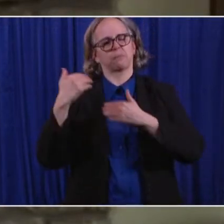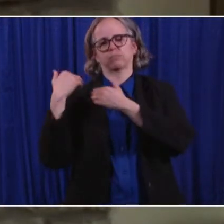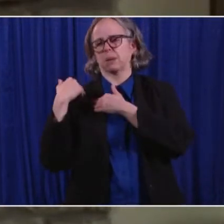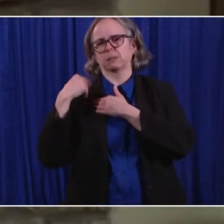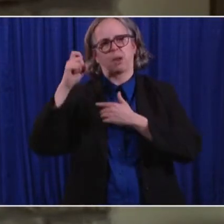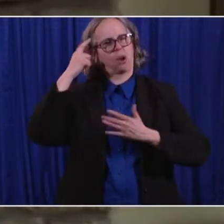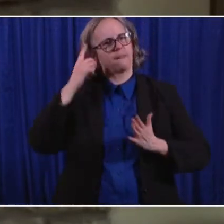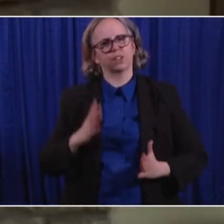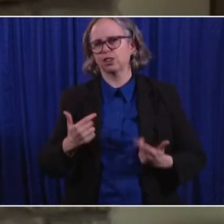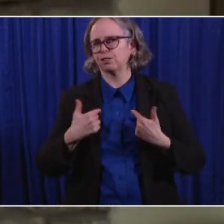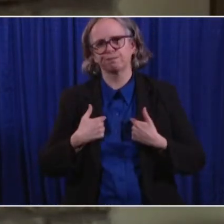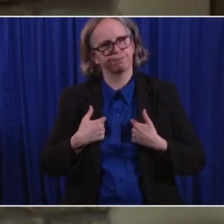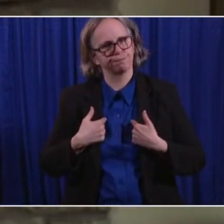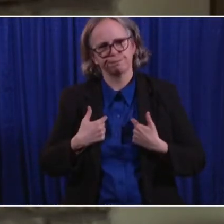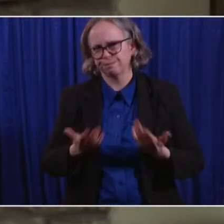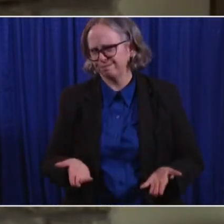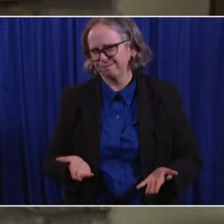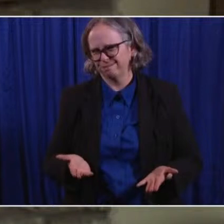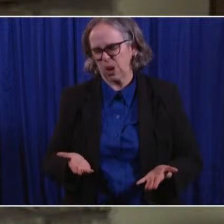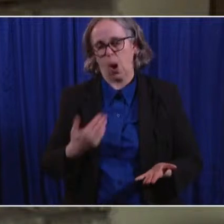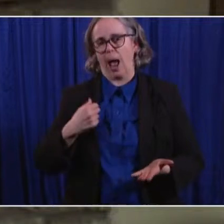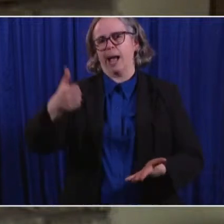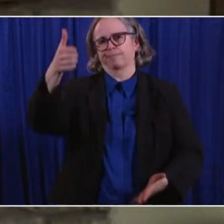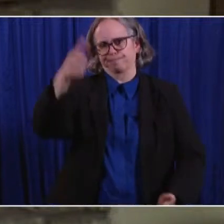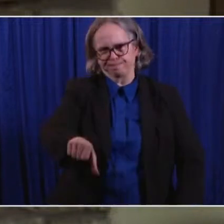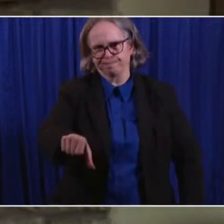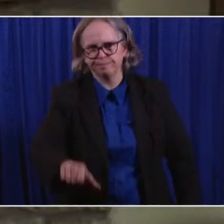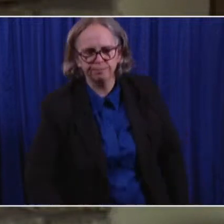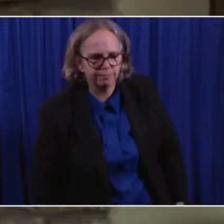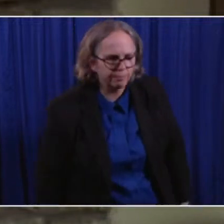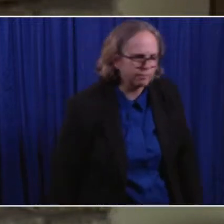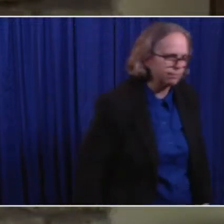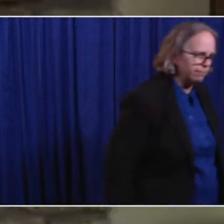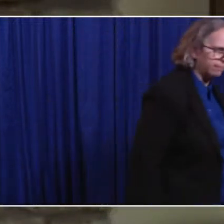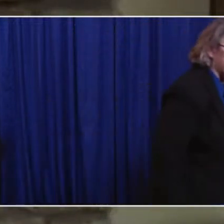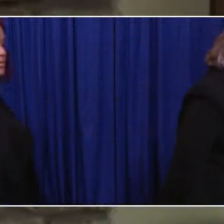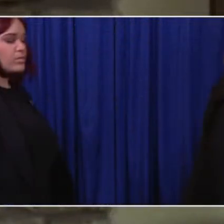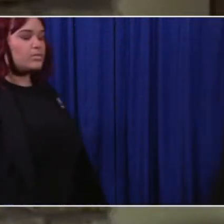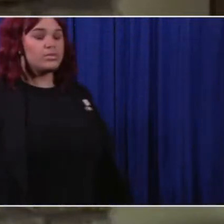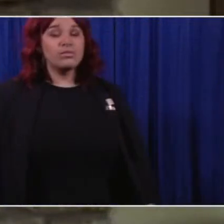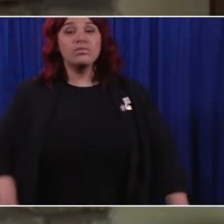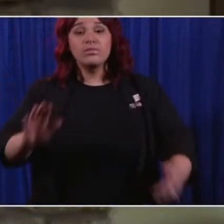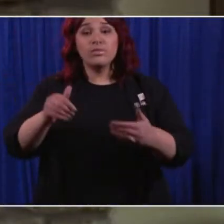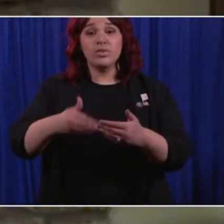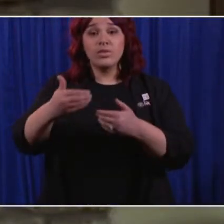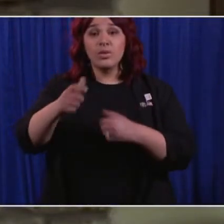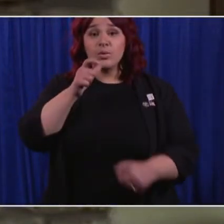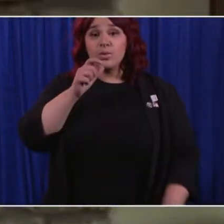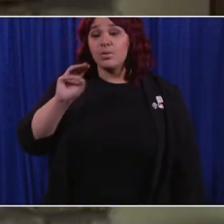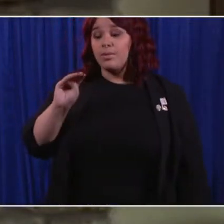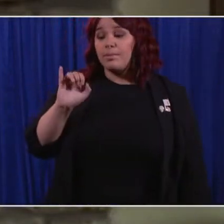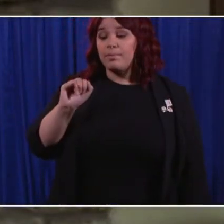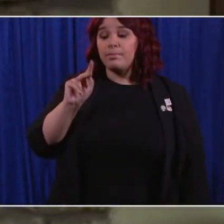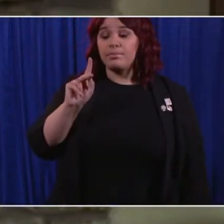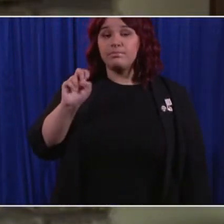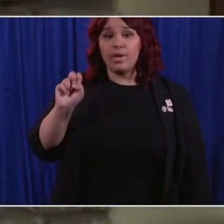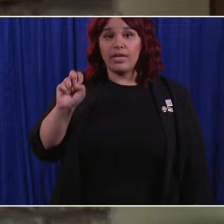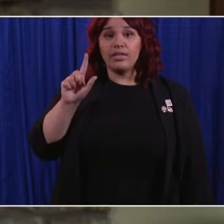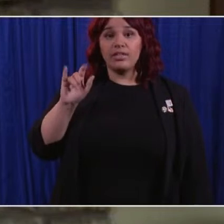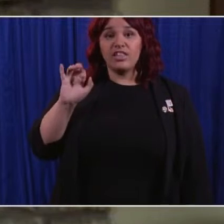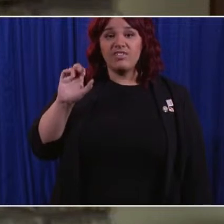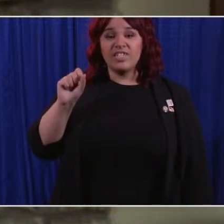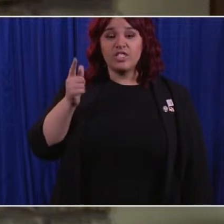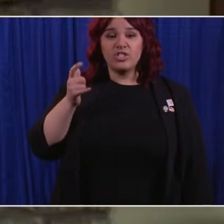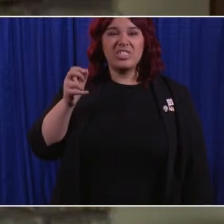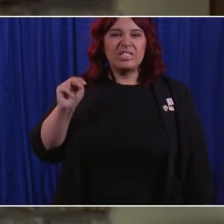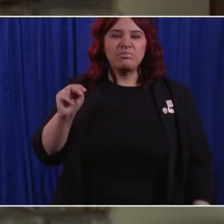Next question is from Mike Livingston at Gongwer News Service. Yeah, hi, Governor. Mike, Kind of staying on that